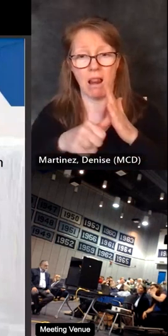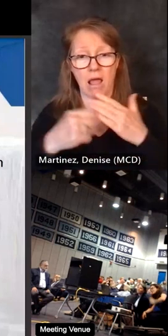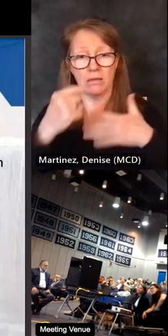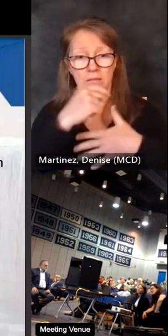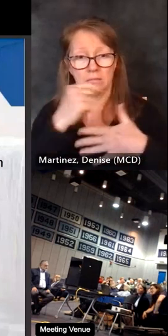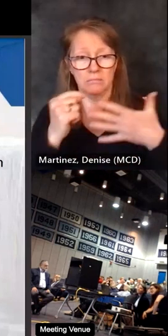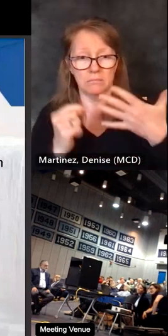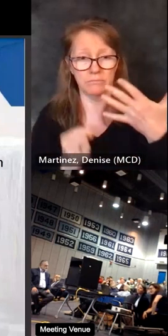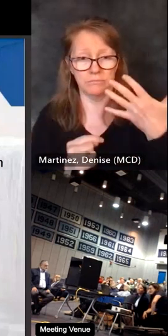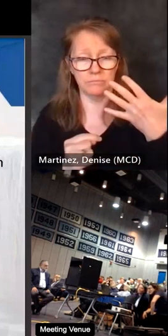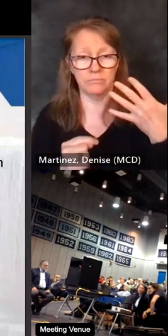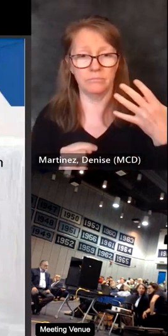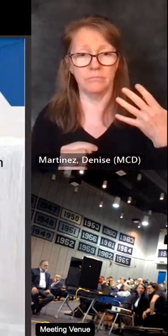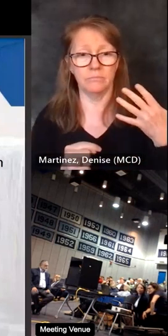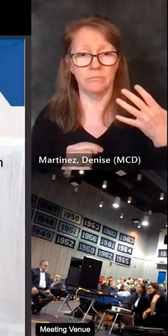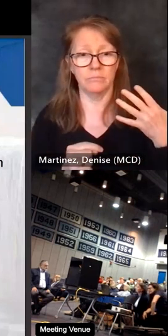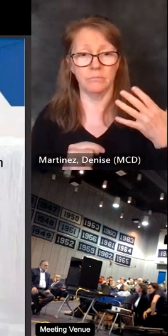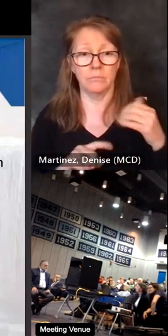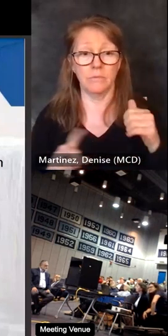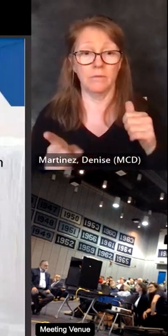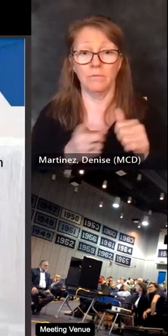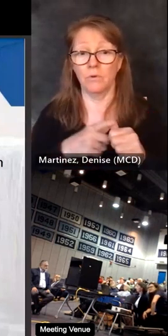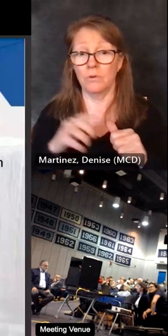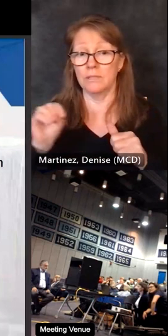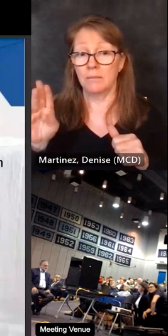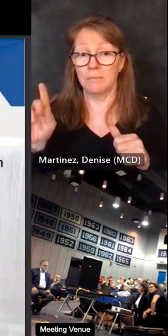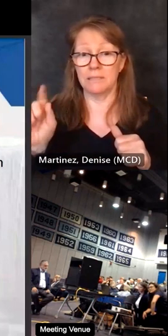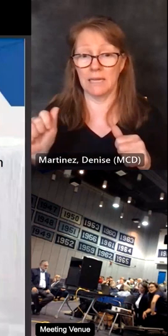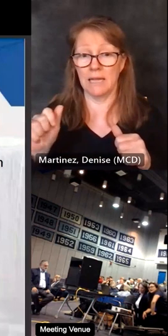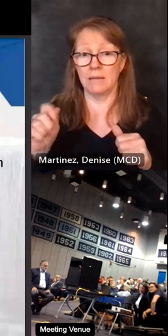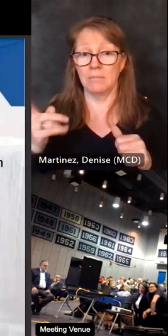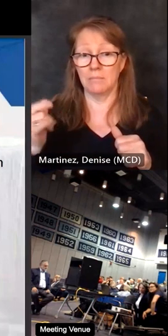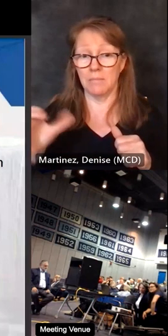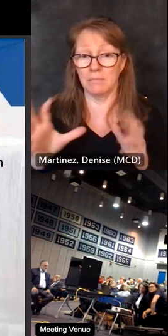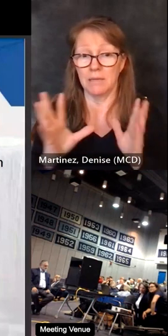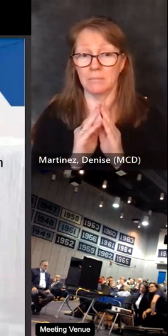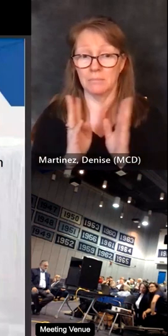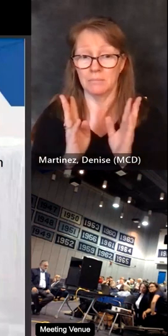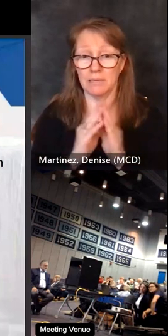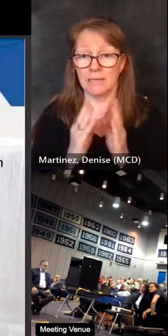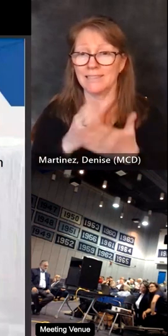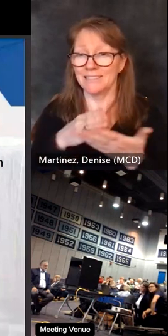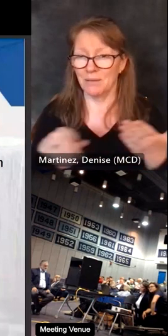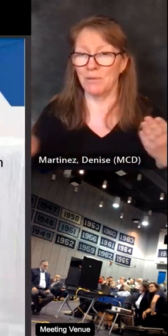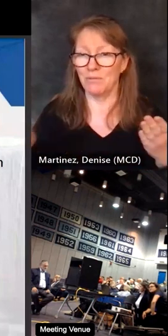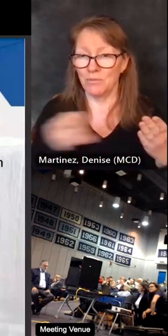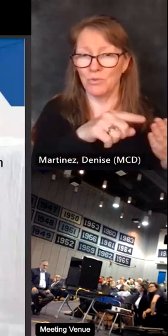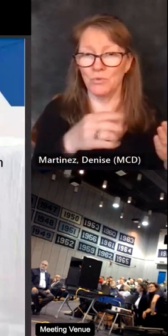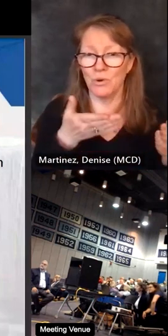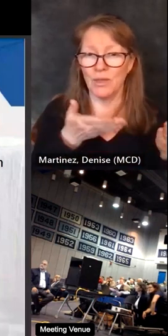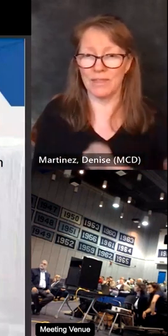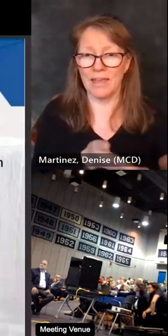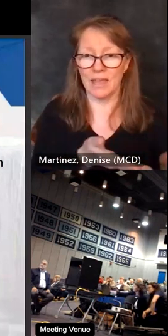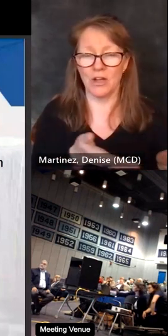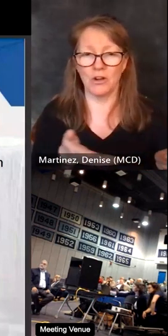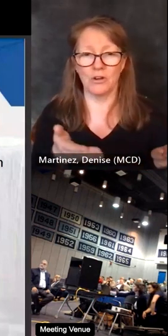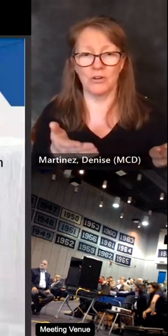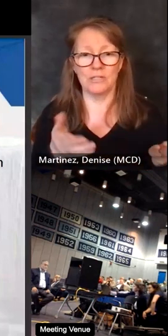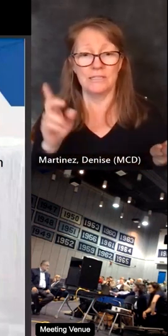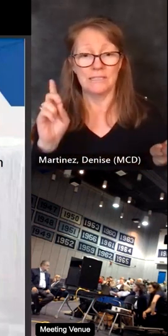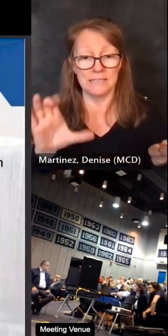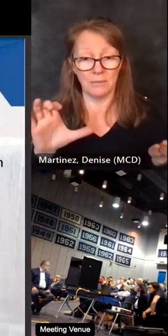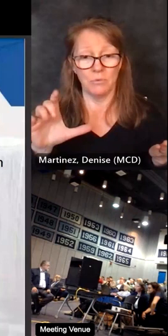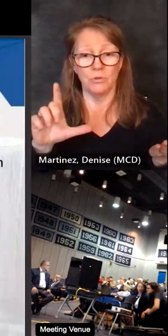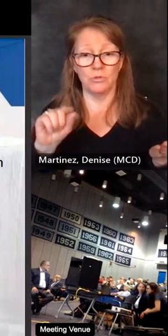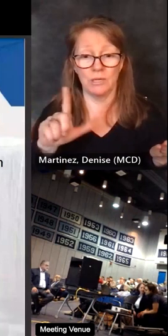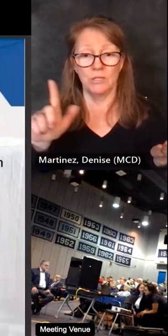our first MBTA-led public meeting, which was virtual, and some of you were at, we held in December of